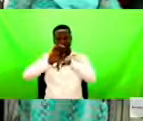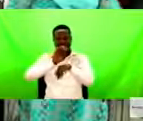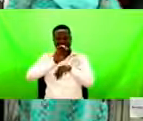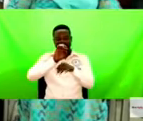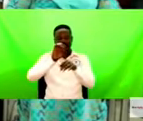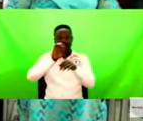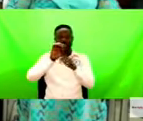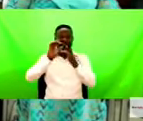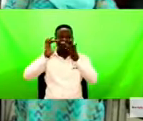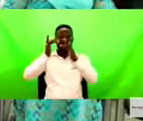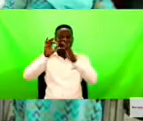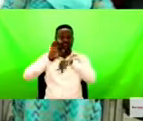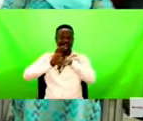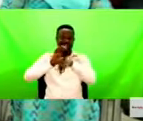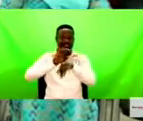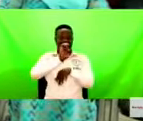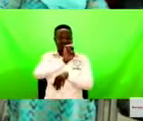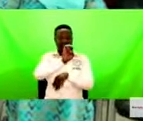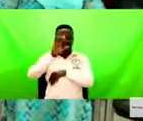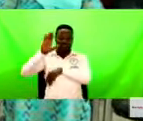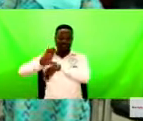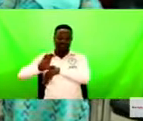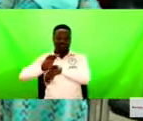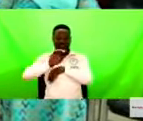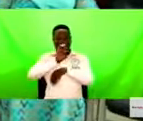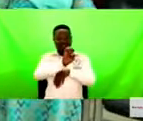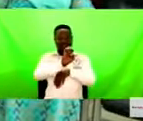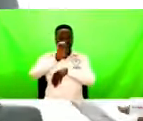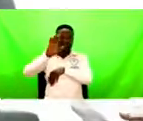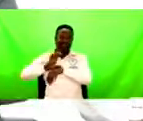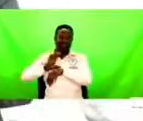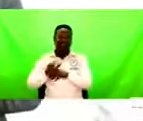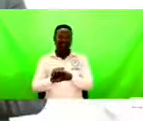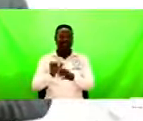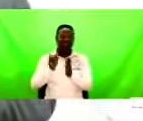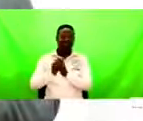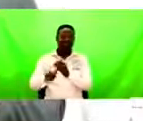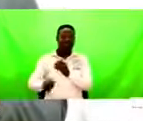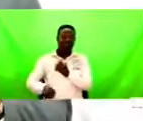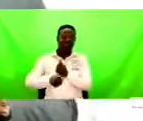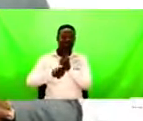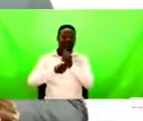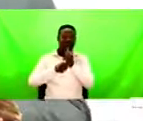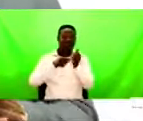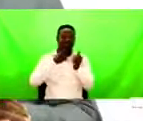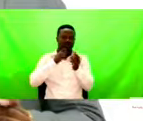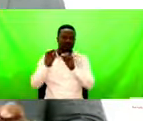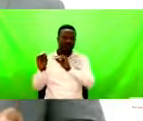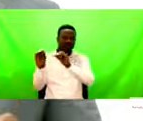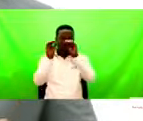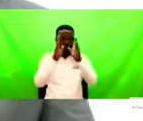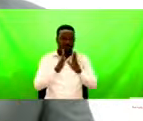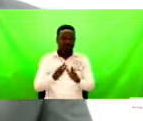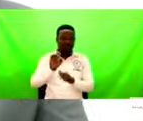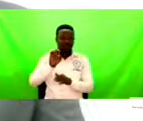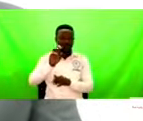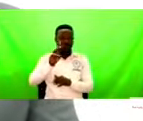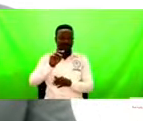The E-Church. Actually, the E-Church. To be assisted by Overseer